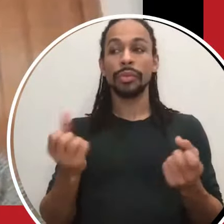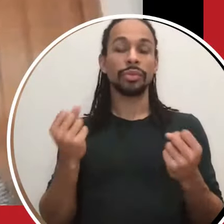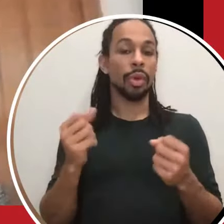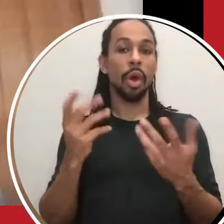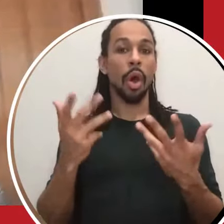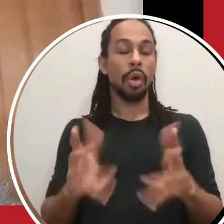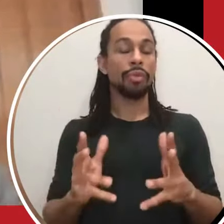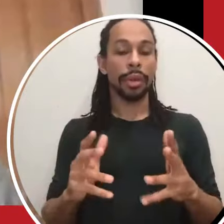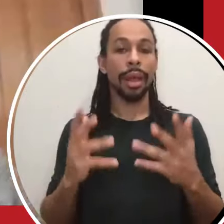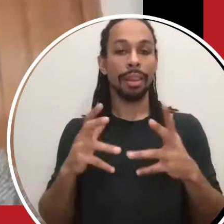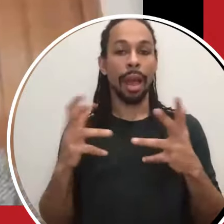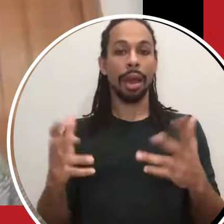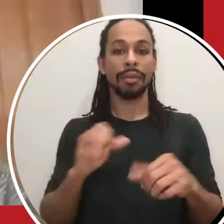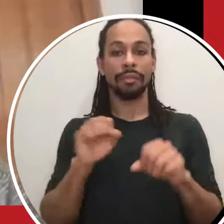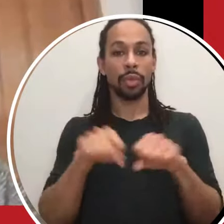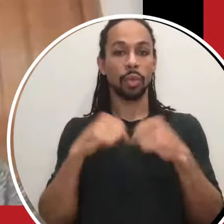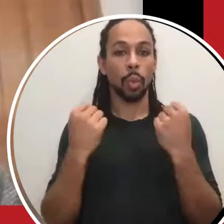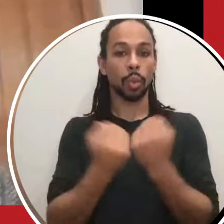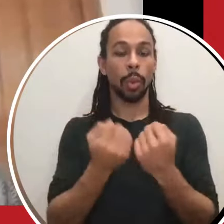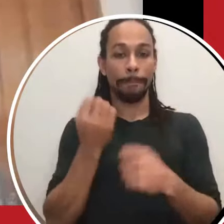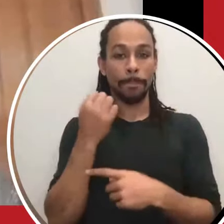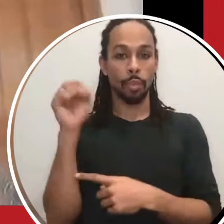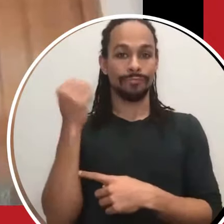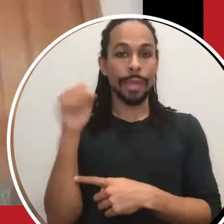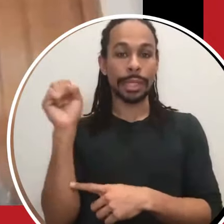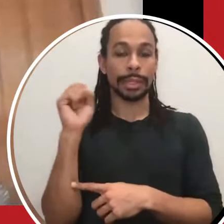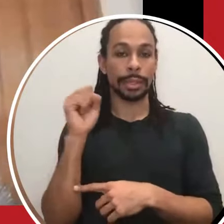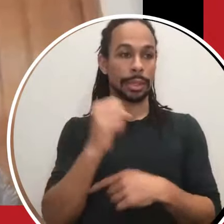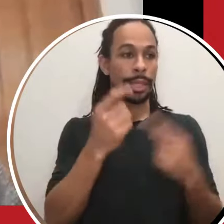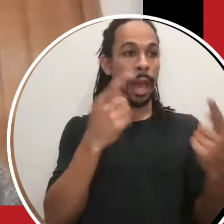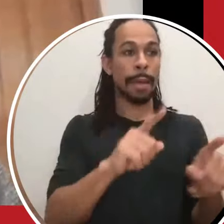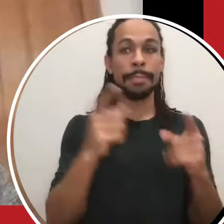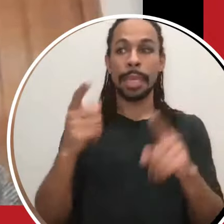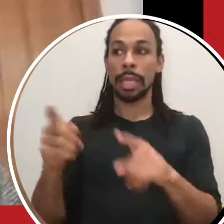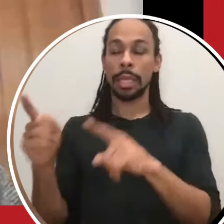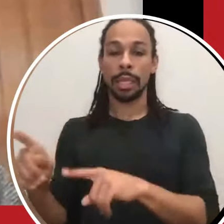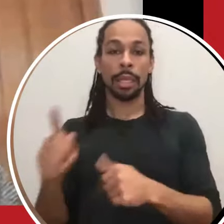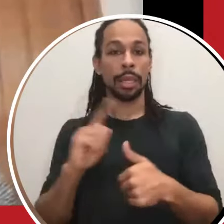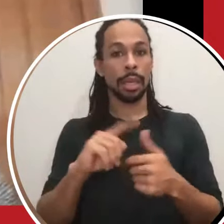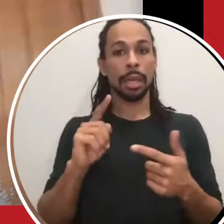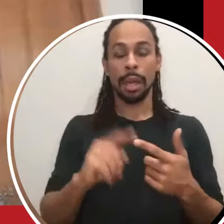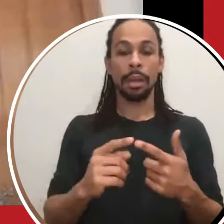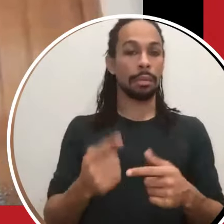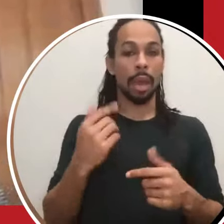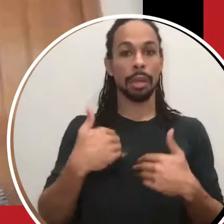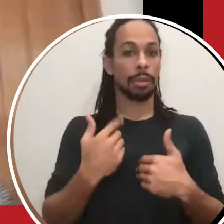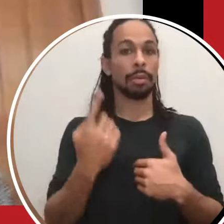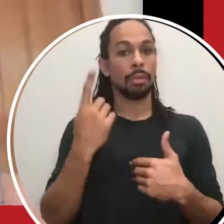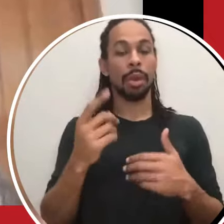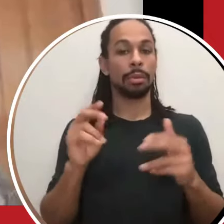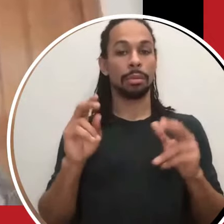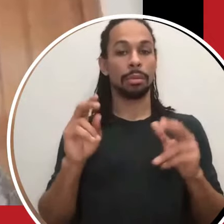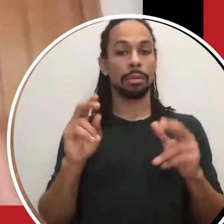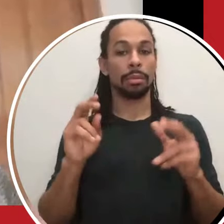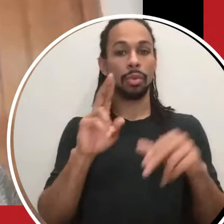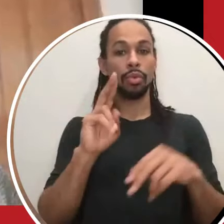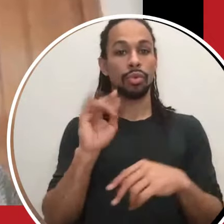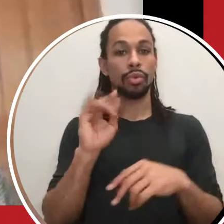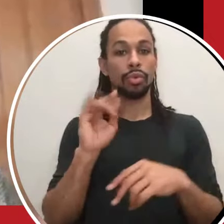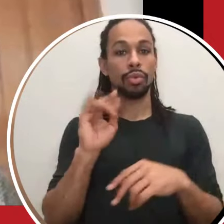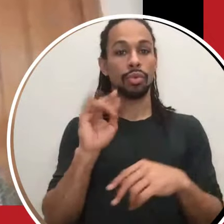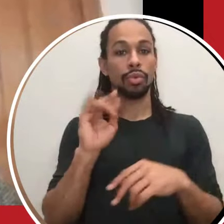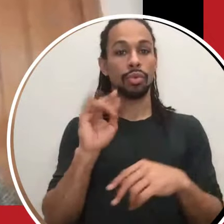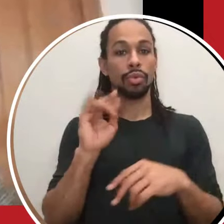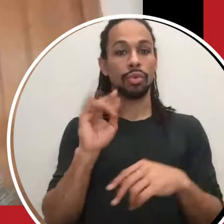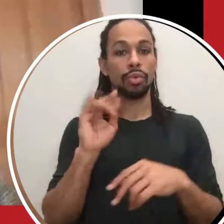social movement, which is the Six Federations, just the union that Evo Morales once led. And those movements that